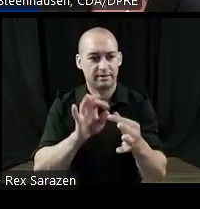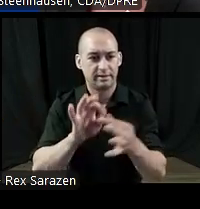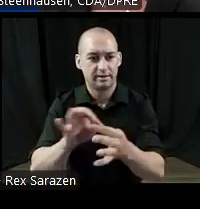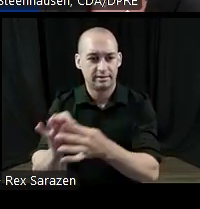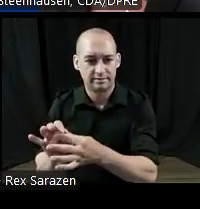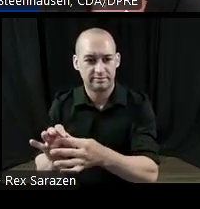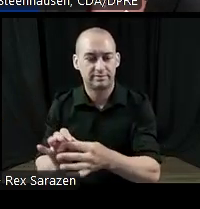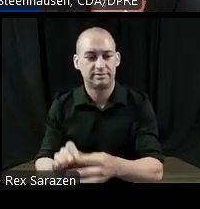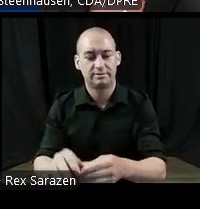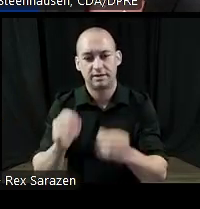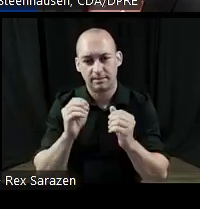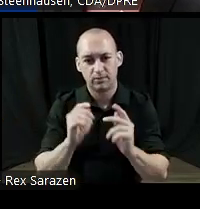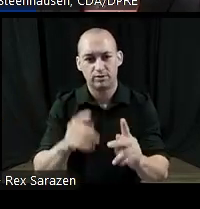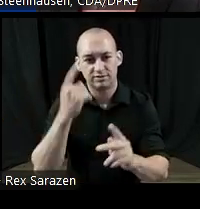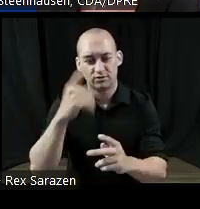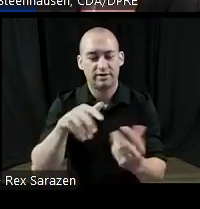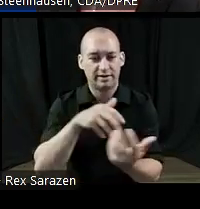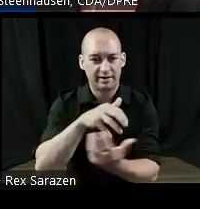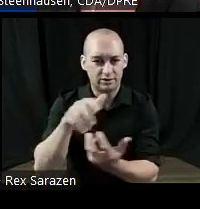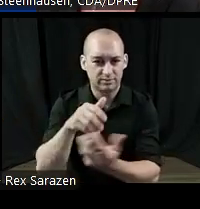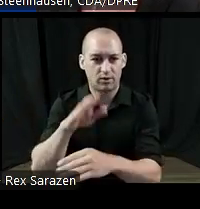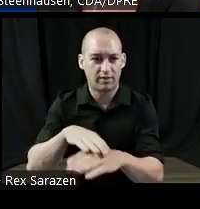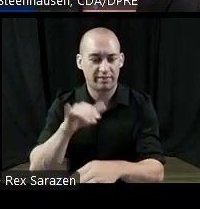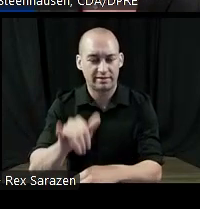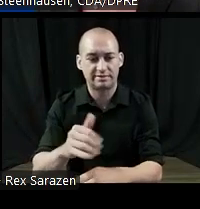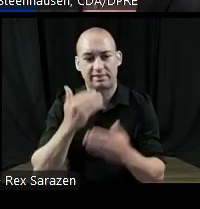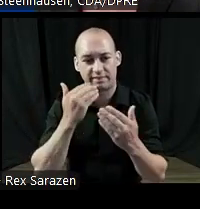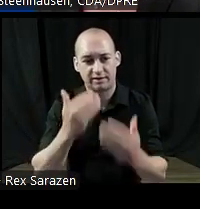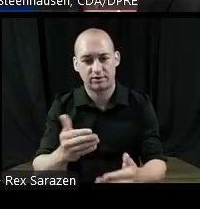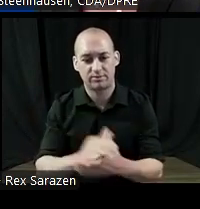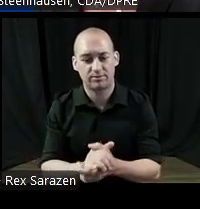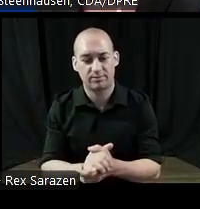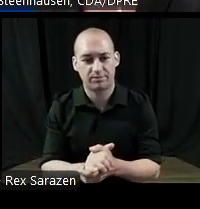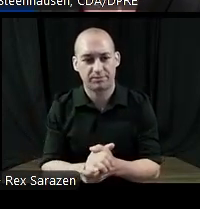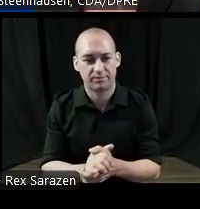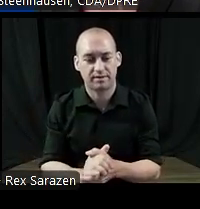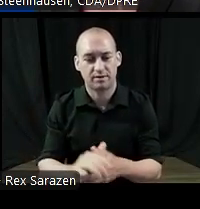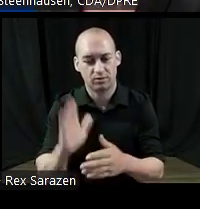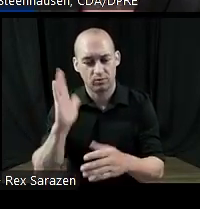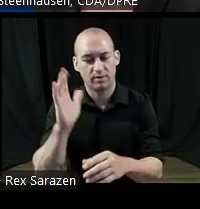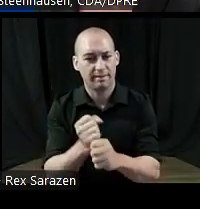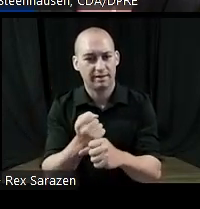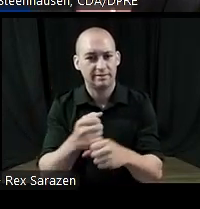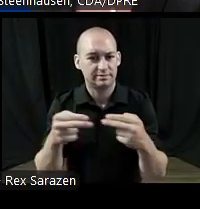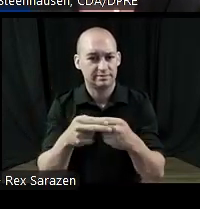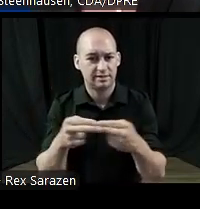further opportunities for engagement on this. Thank you. Yes, we will make slides available too, as well.